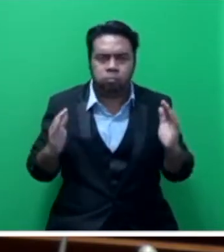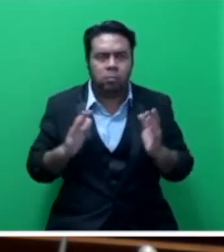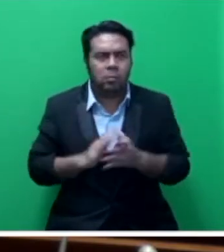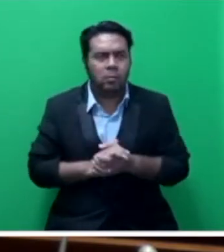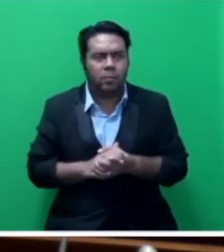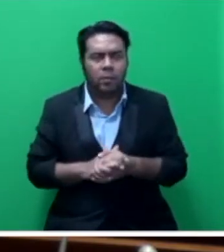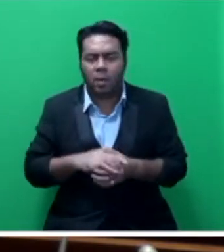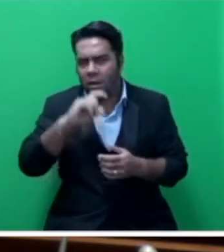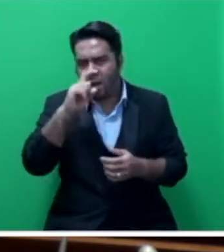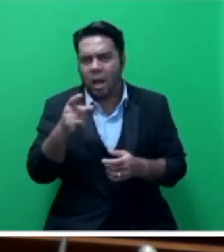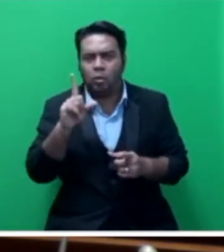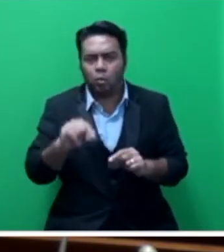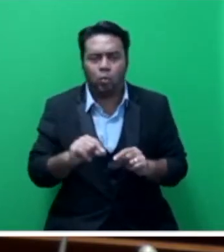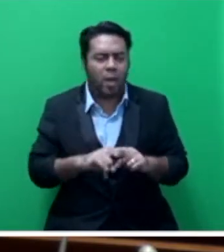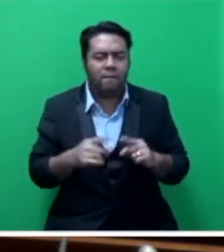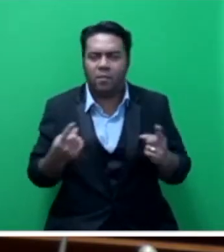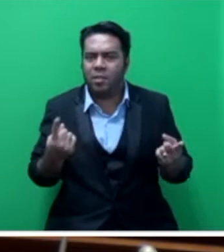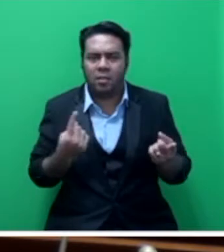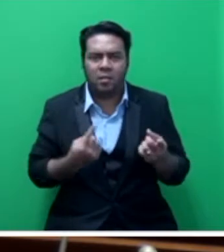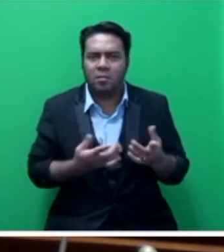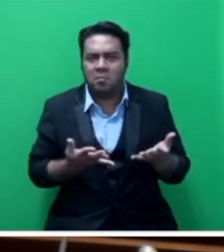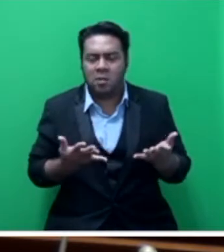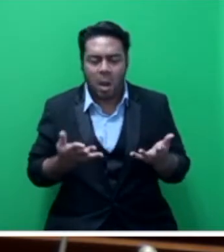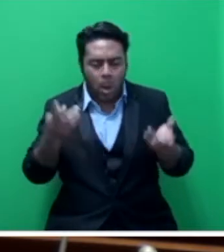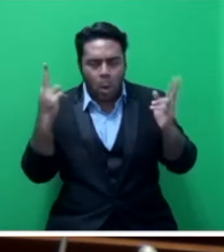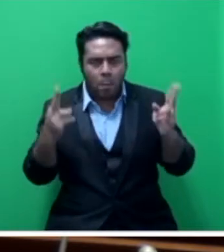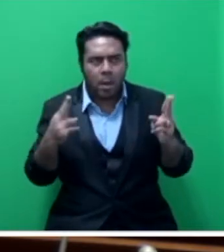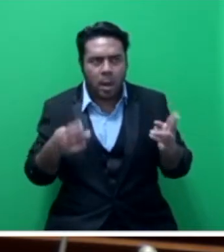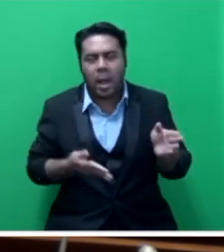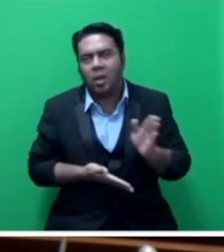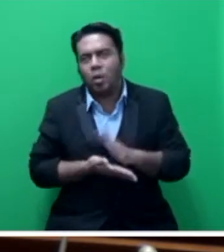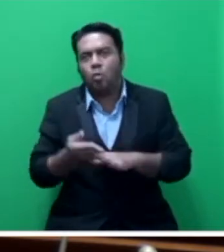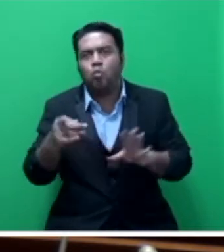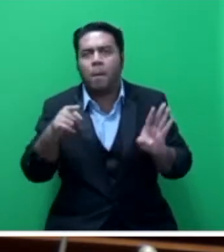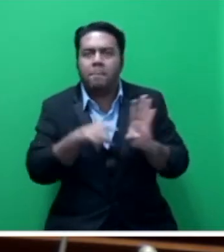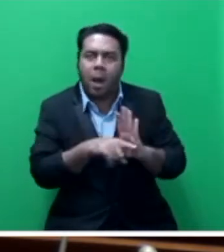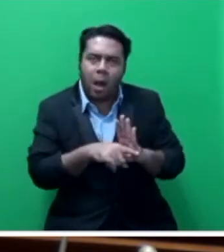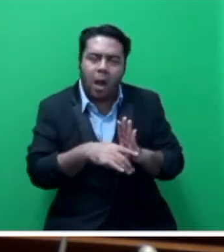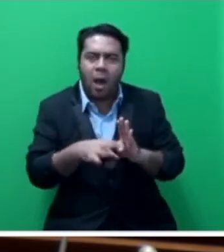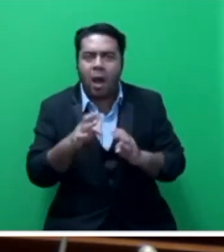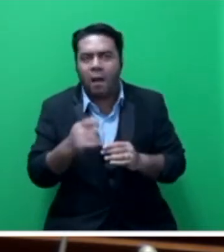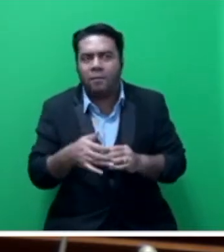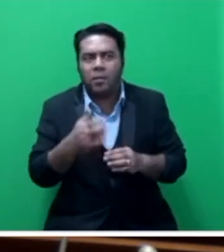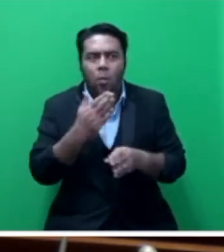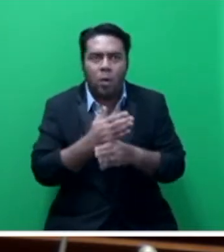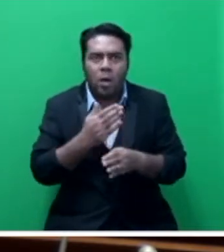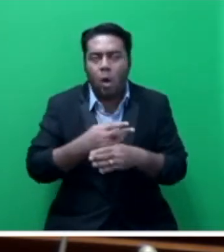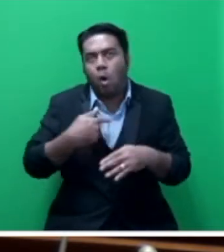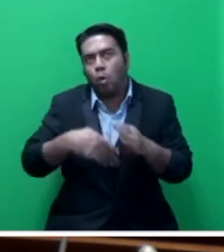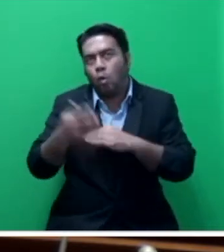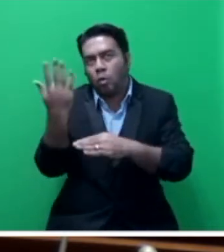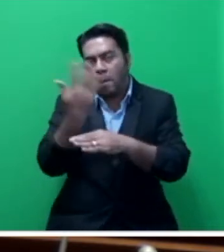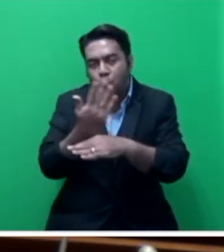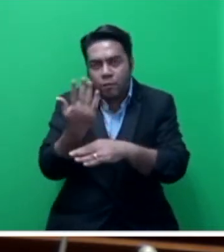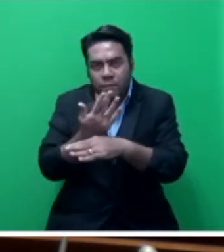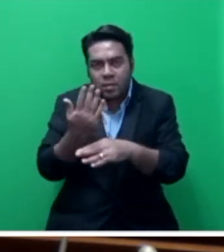to carry out everyday activities like go to a bar after work or even go to the movies with their